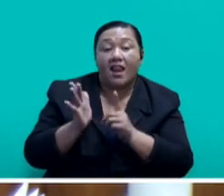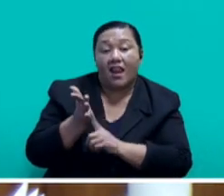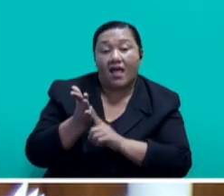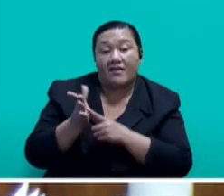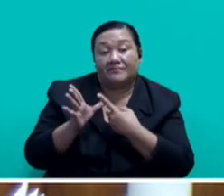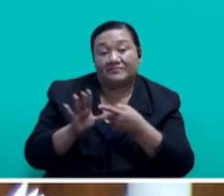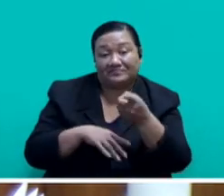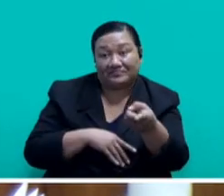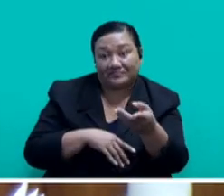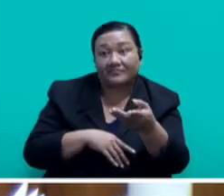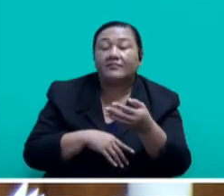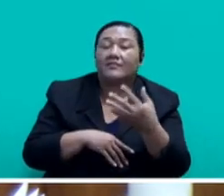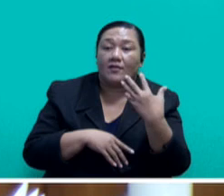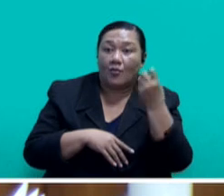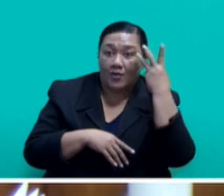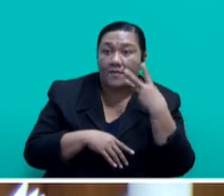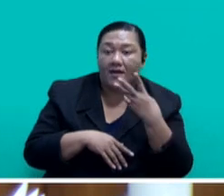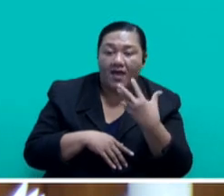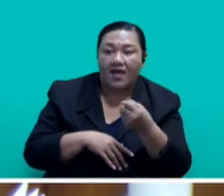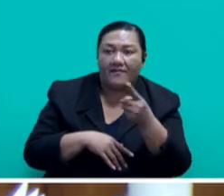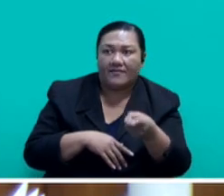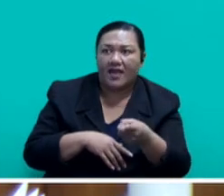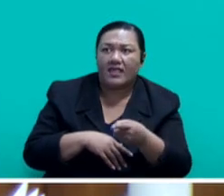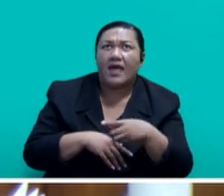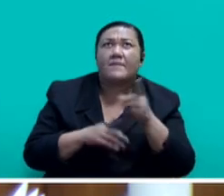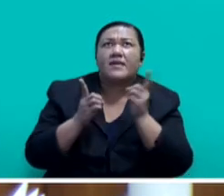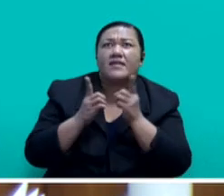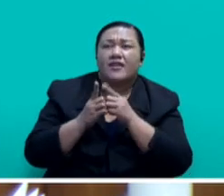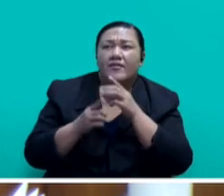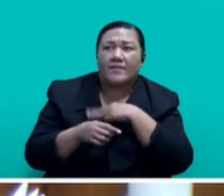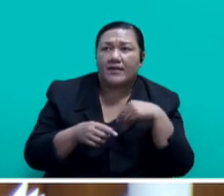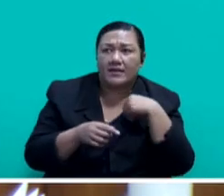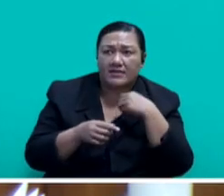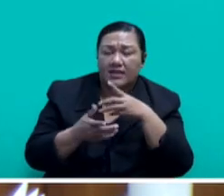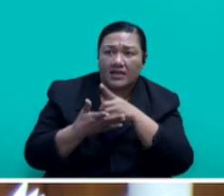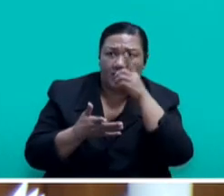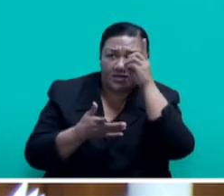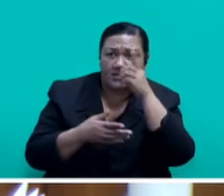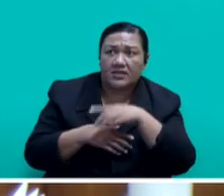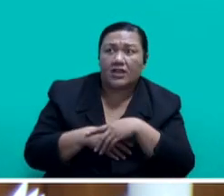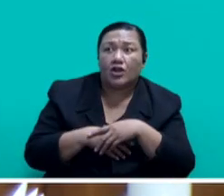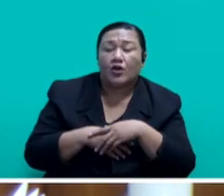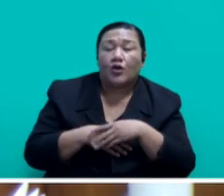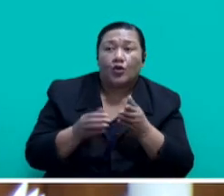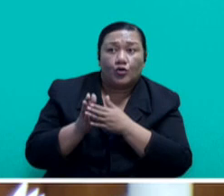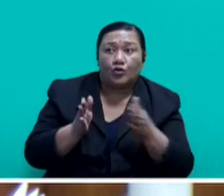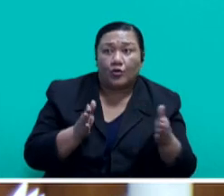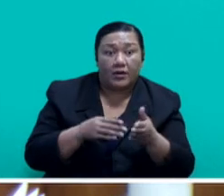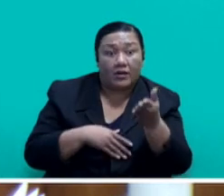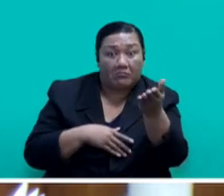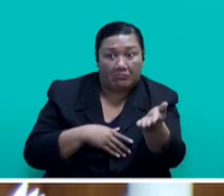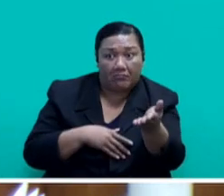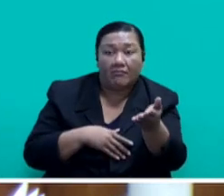meeting I ever had with the Education Ministry in my former role during her reign, the only meeting I